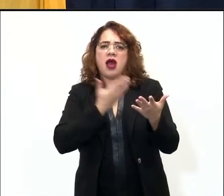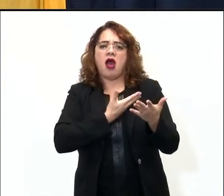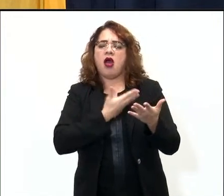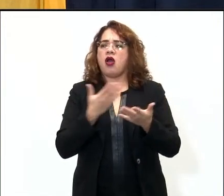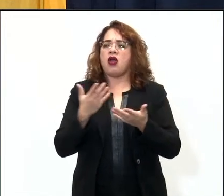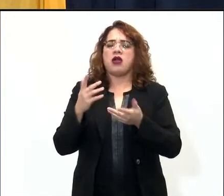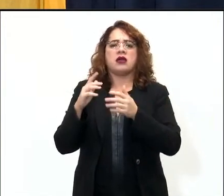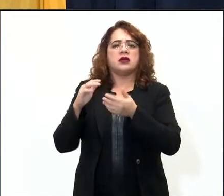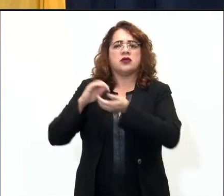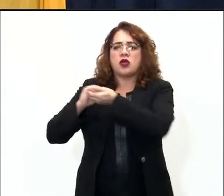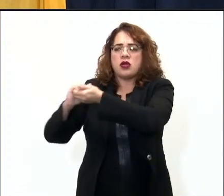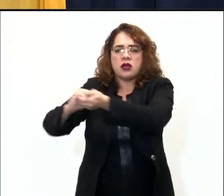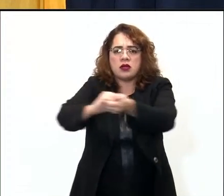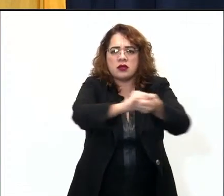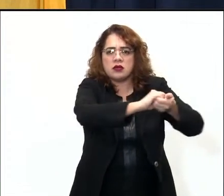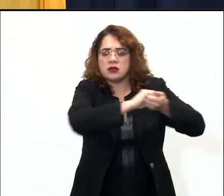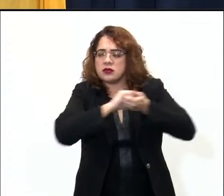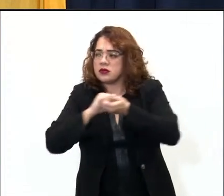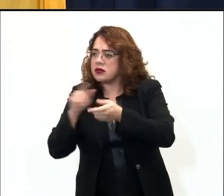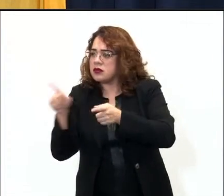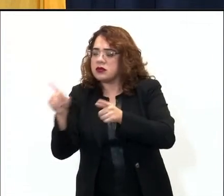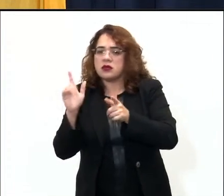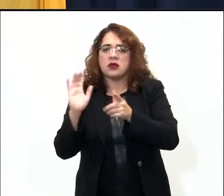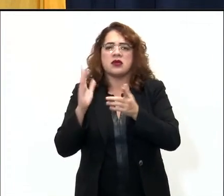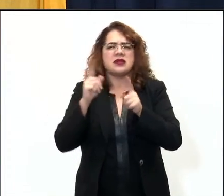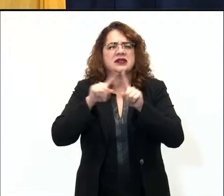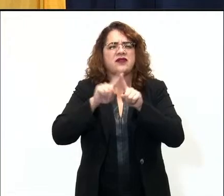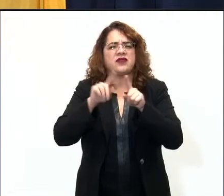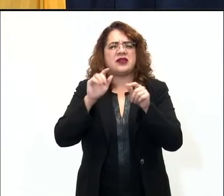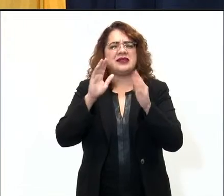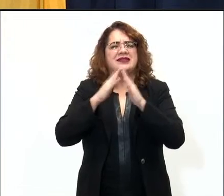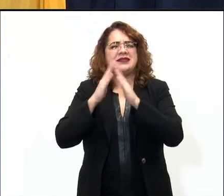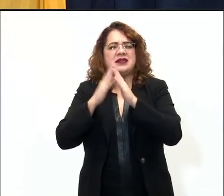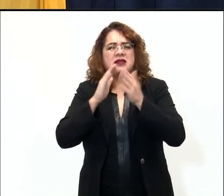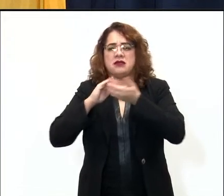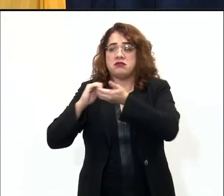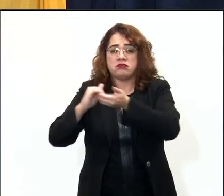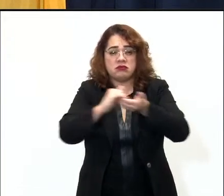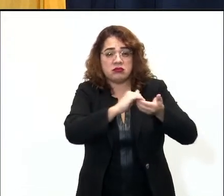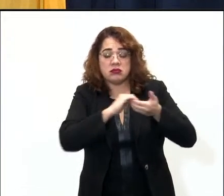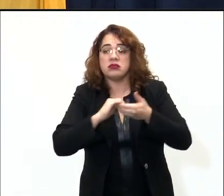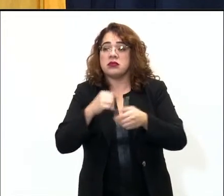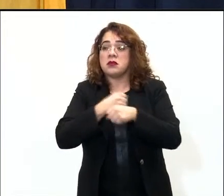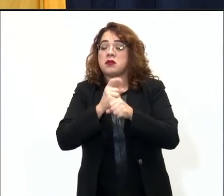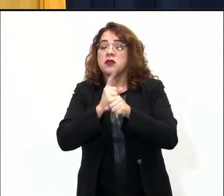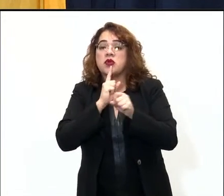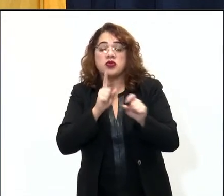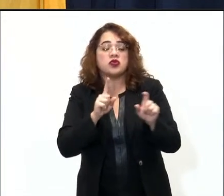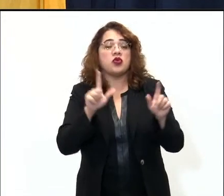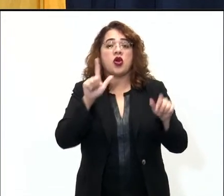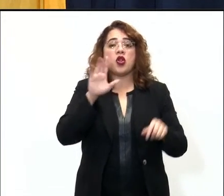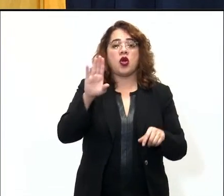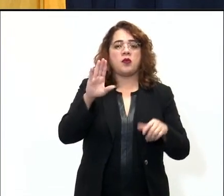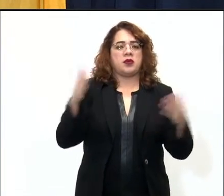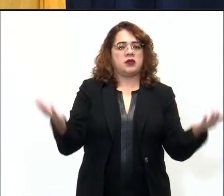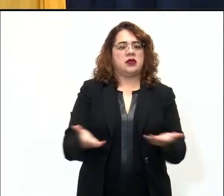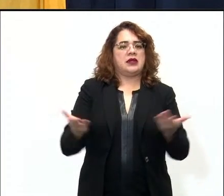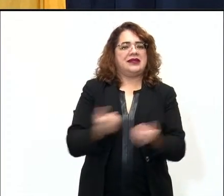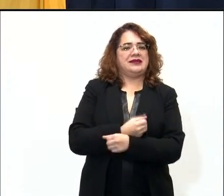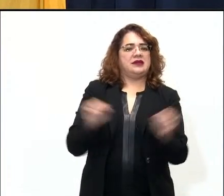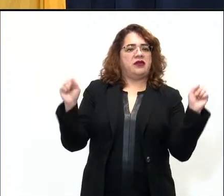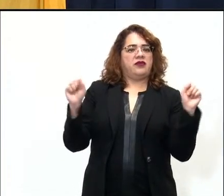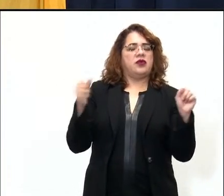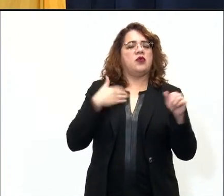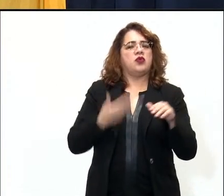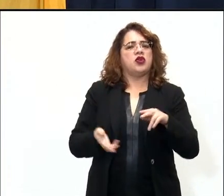our federal partners, and are ensuring that Long Beach remains safe. We have kind of